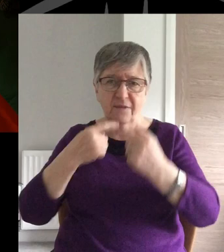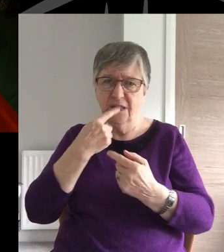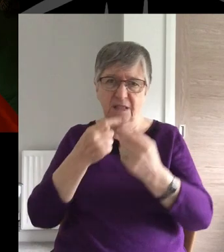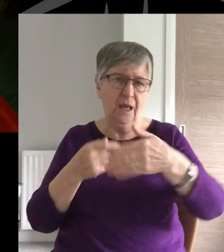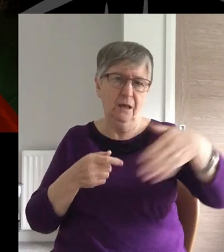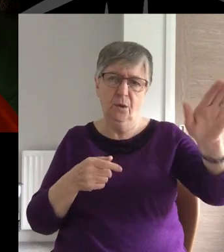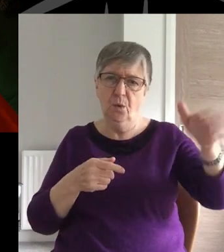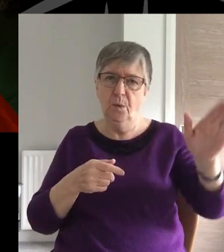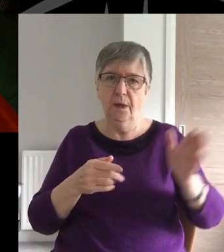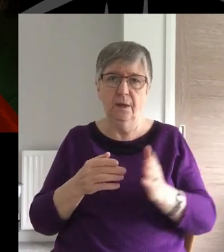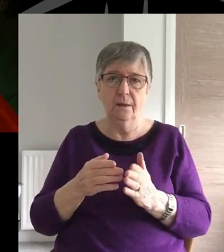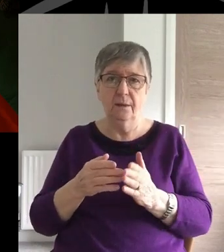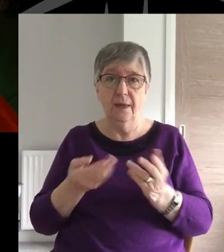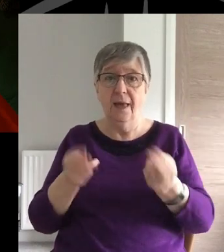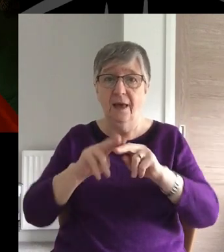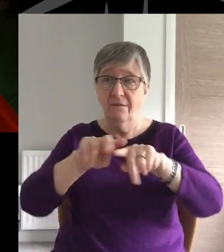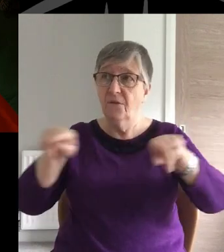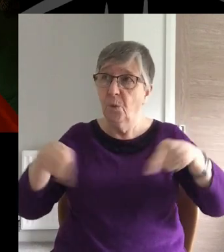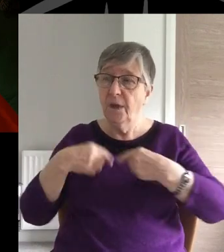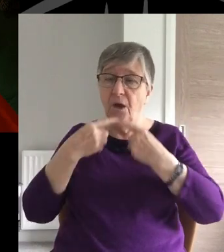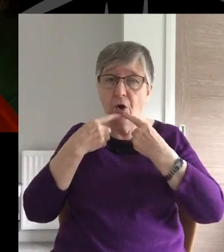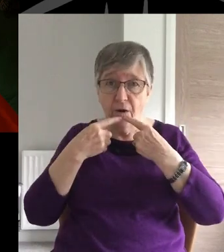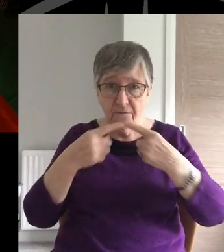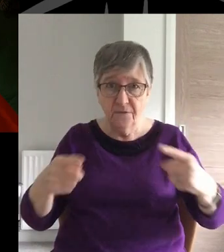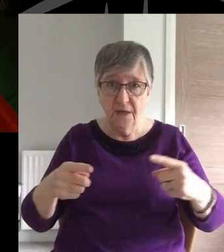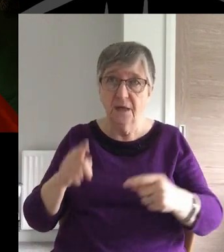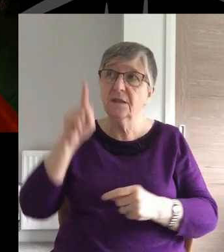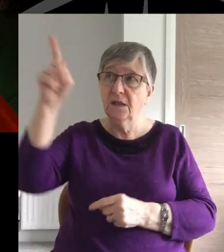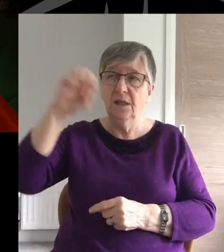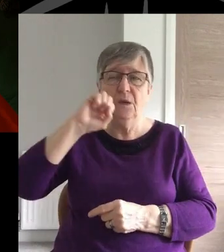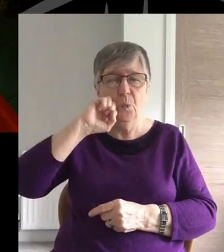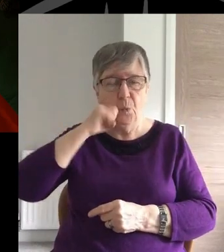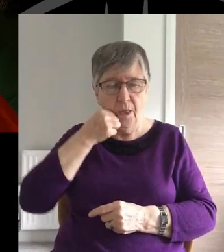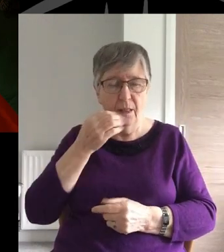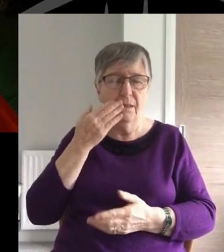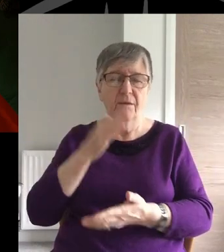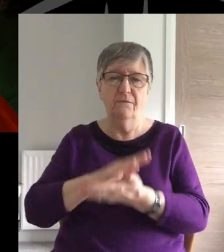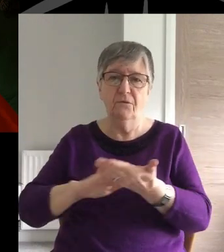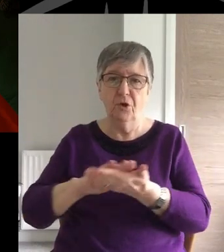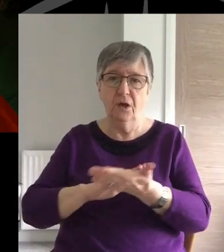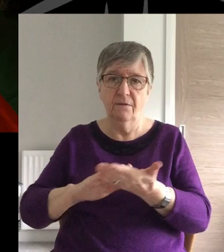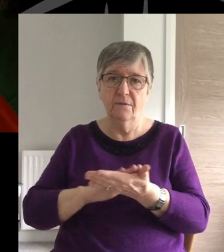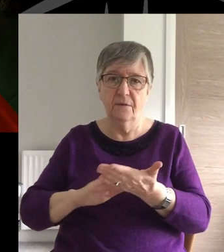away. If we confess, he will forgive.